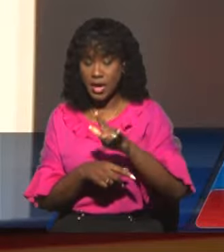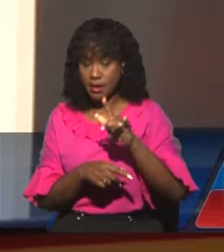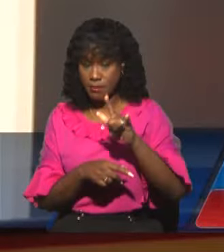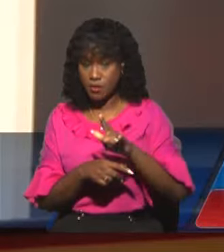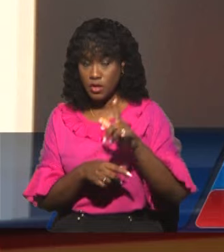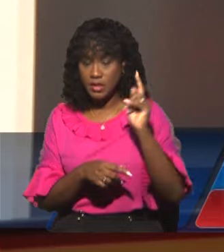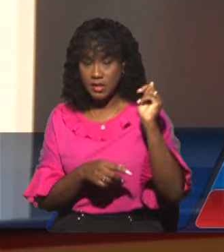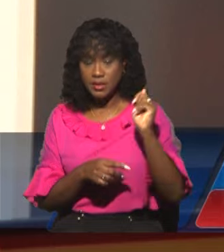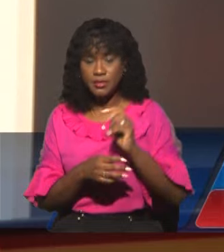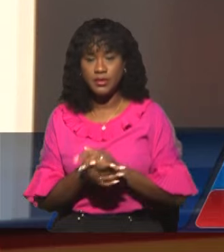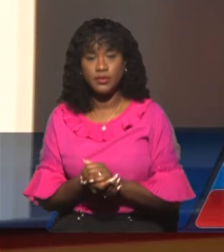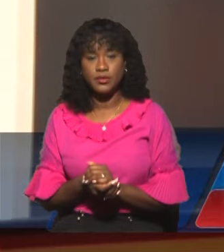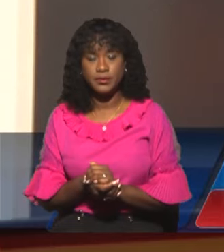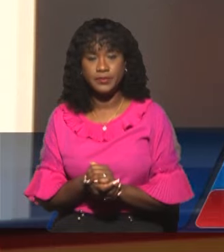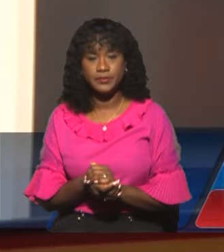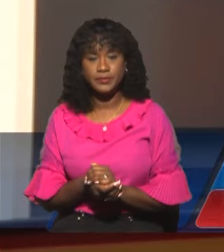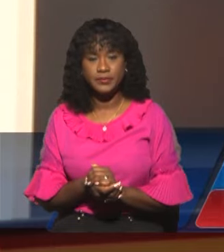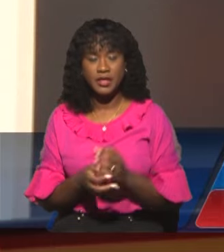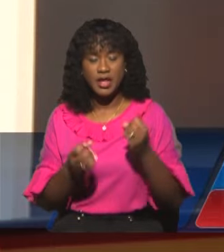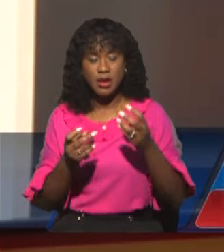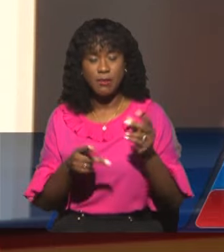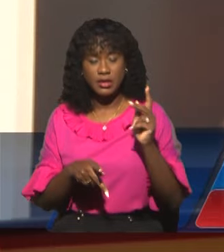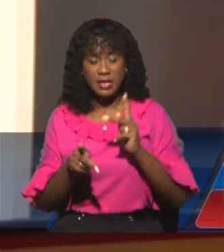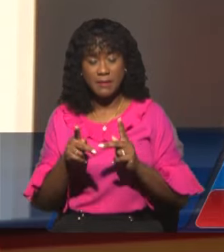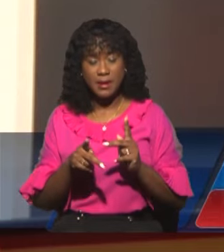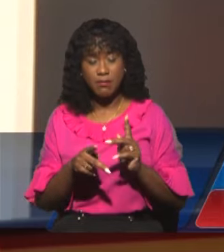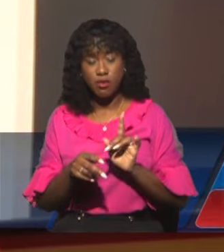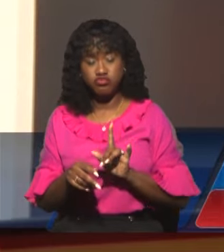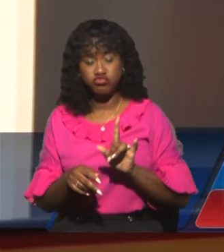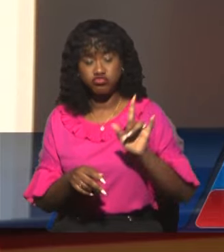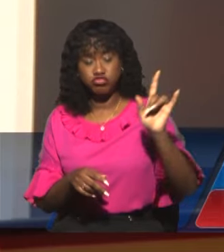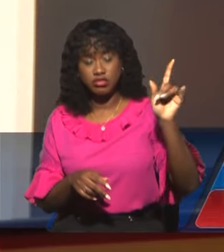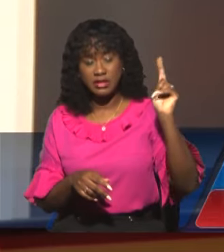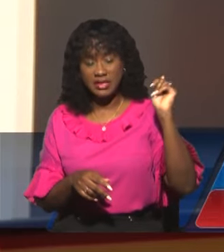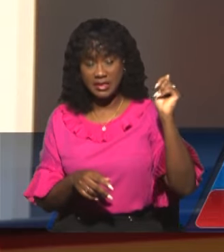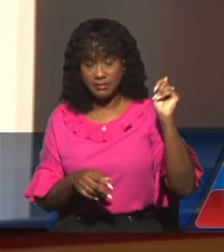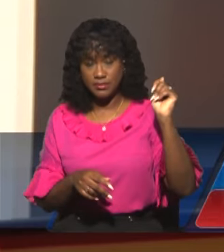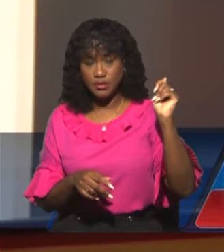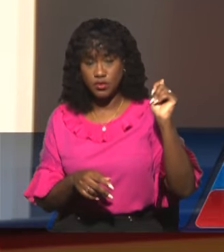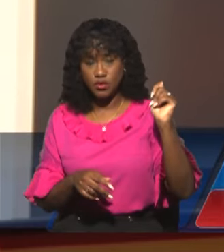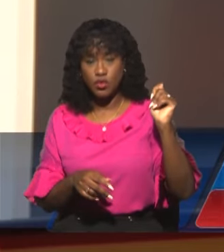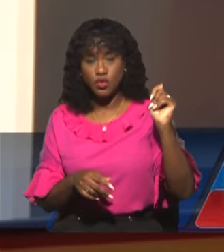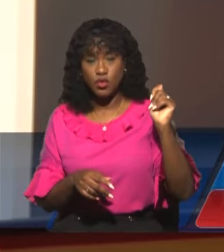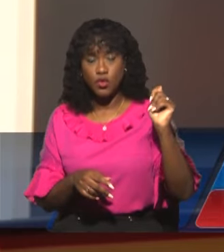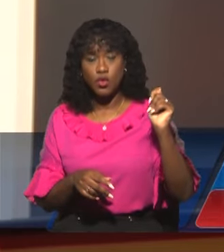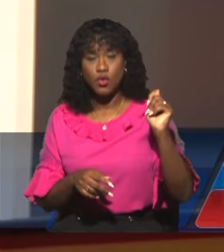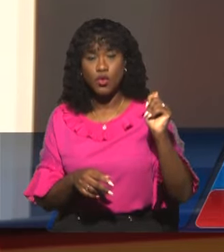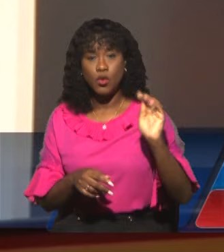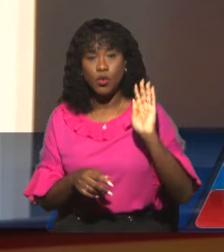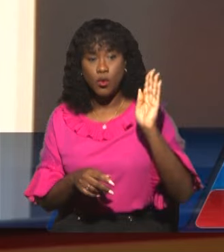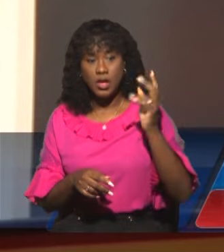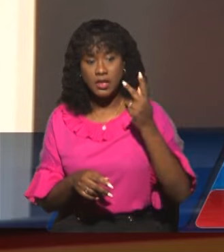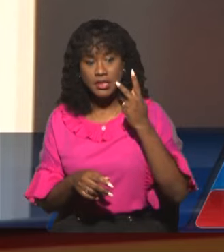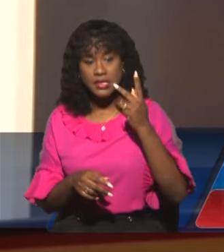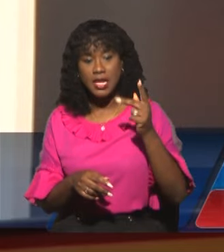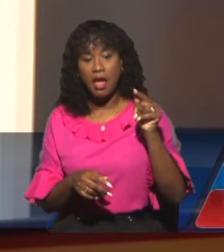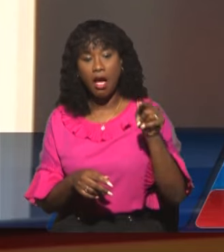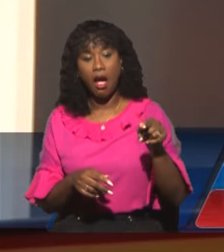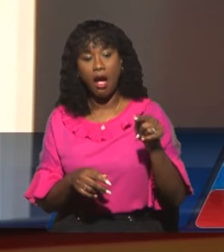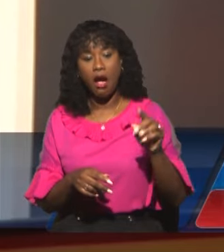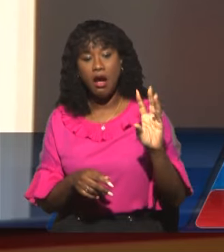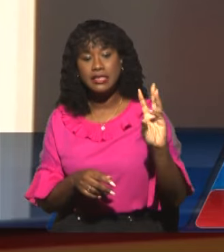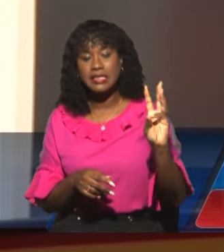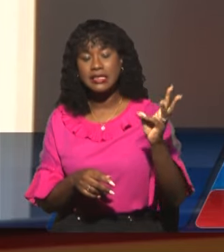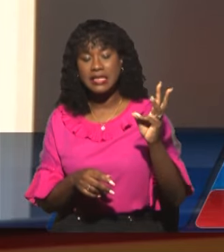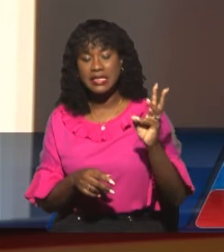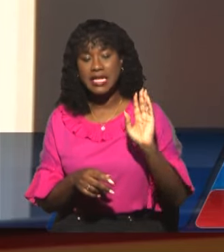brand, the influx of people that will be coming into Tobago with the new terminal will recognize this brand and